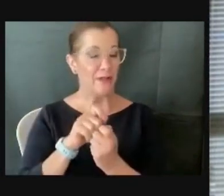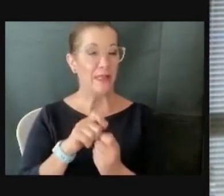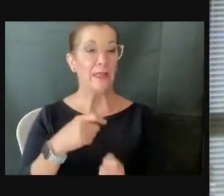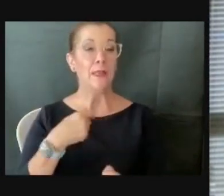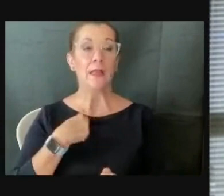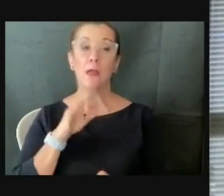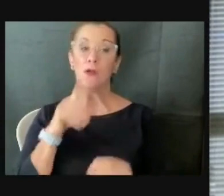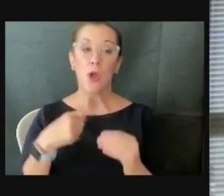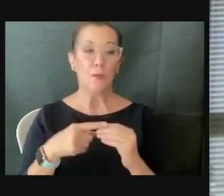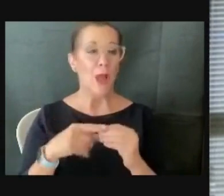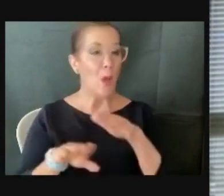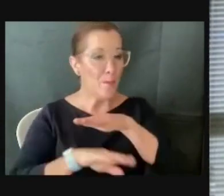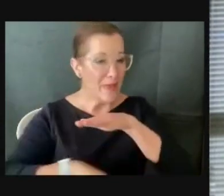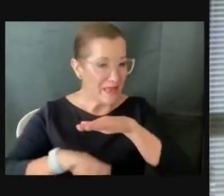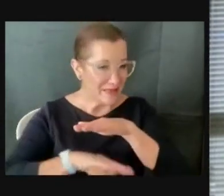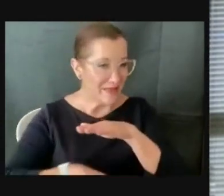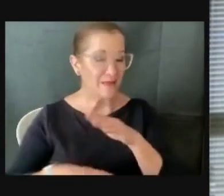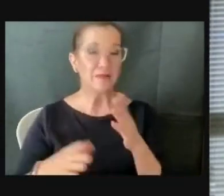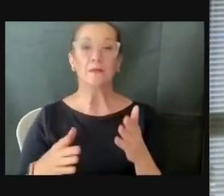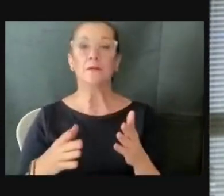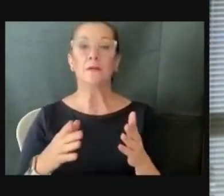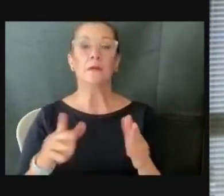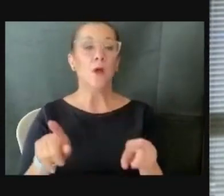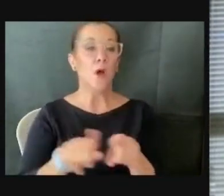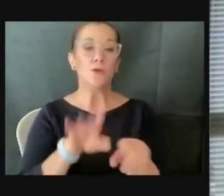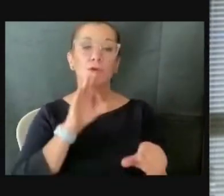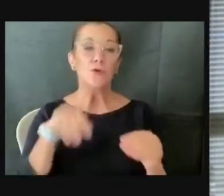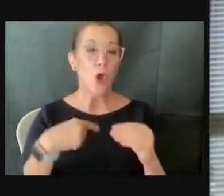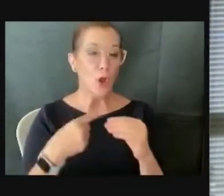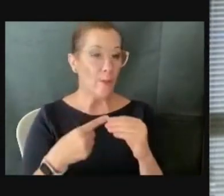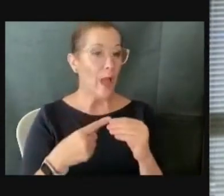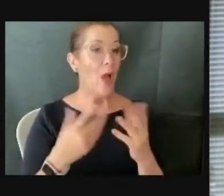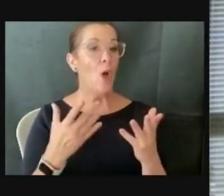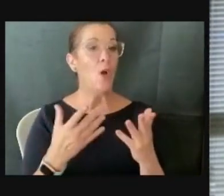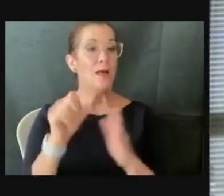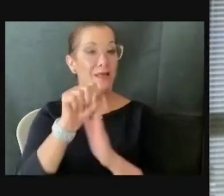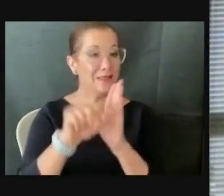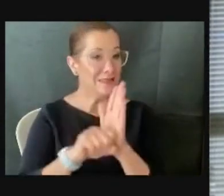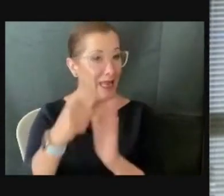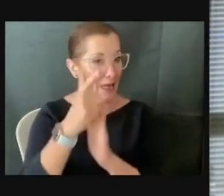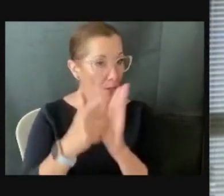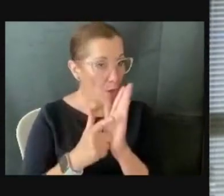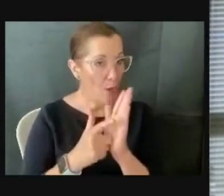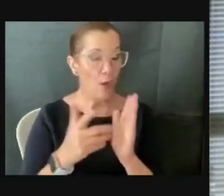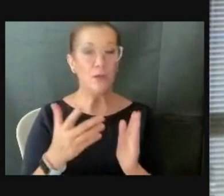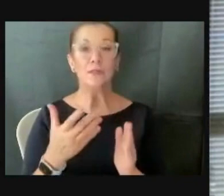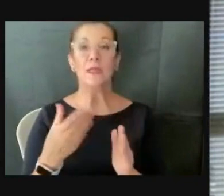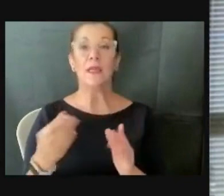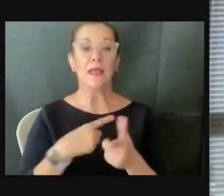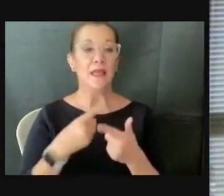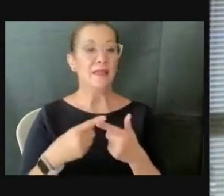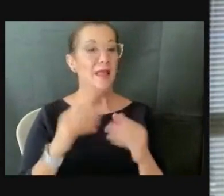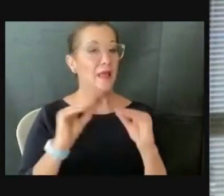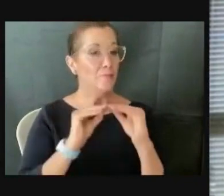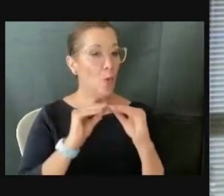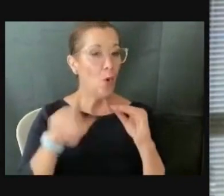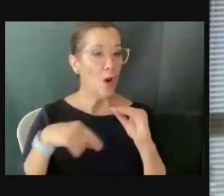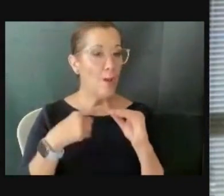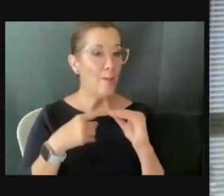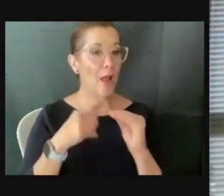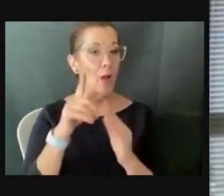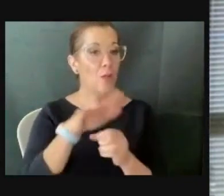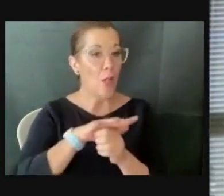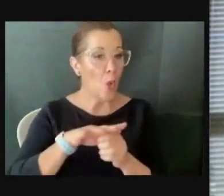of the basics first. I want to talk a bit about state laws and then a little bit more about